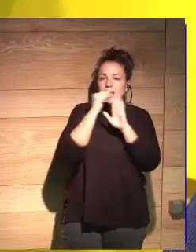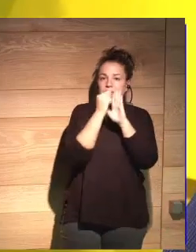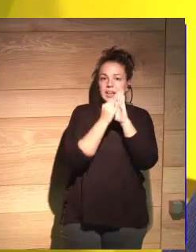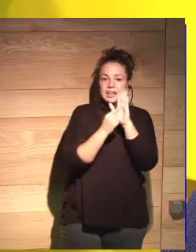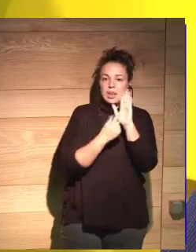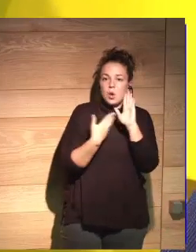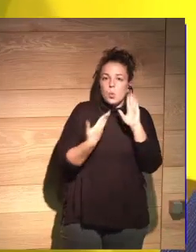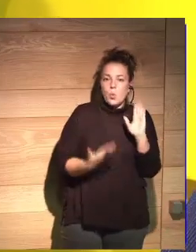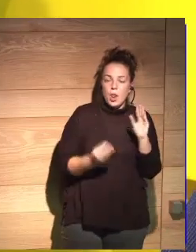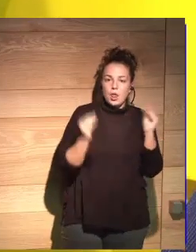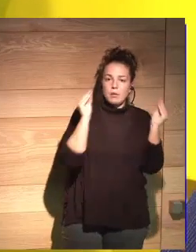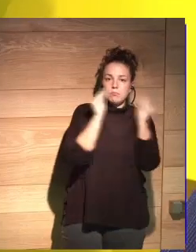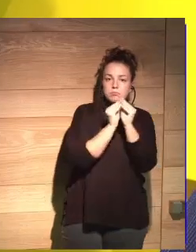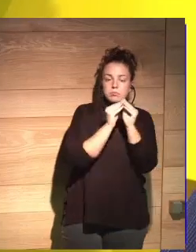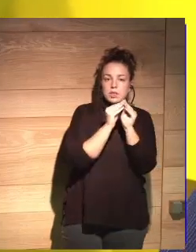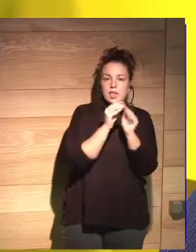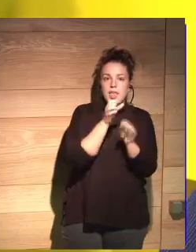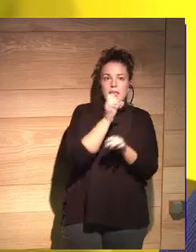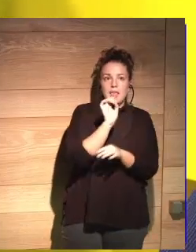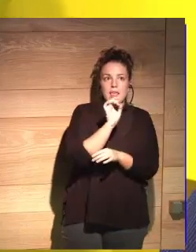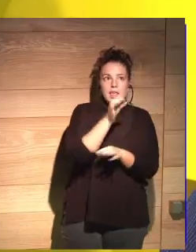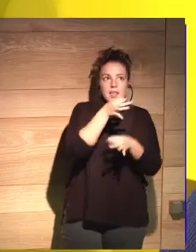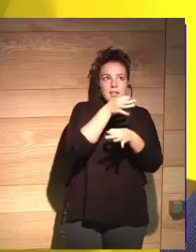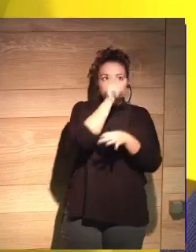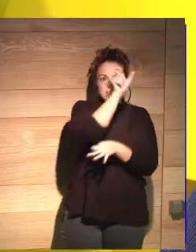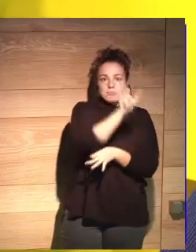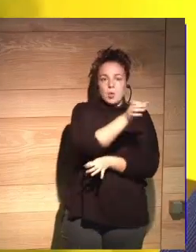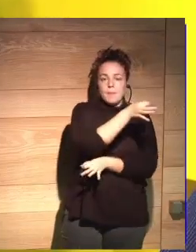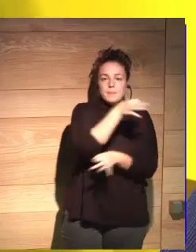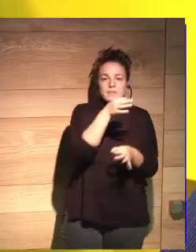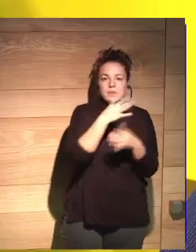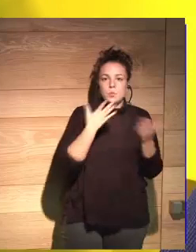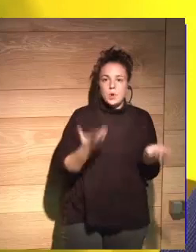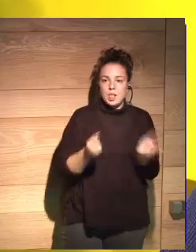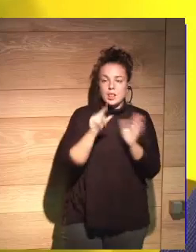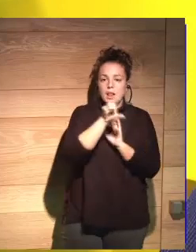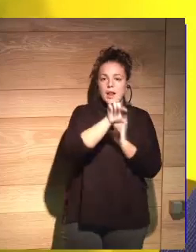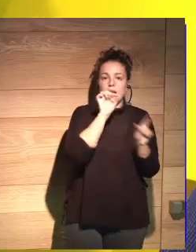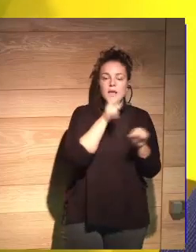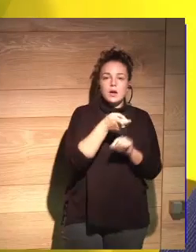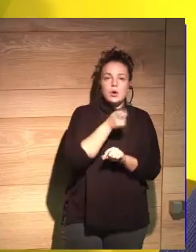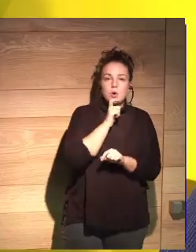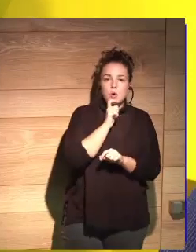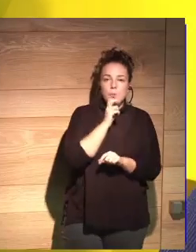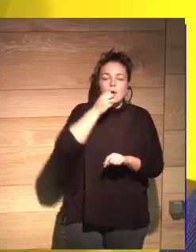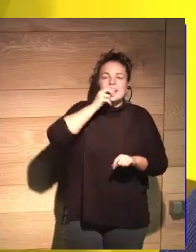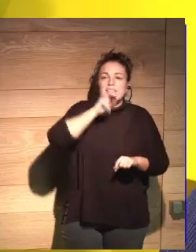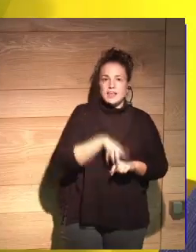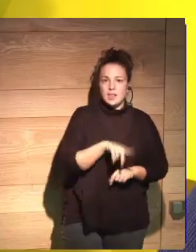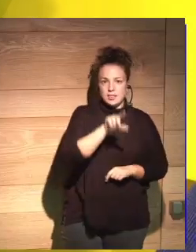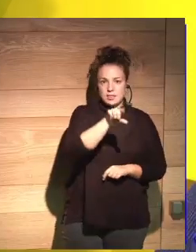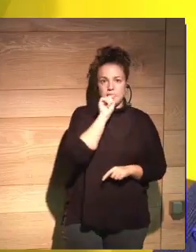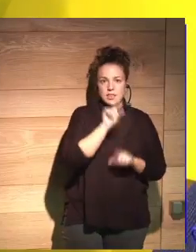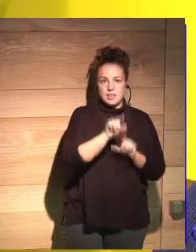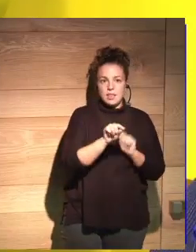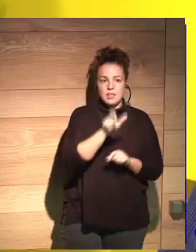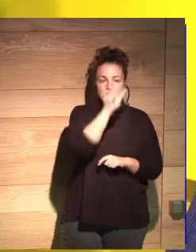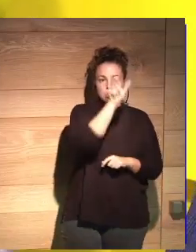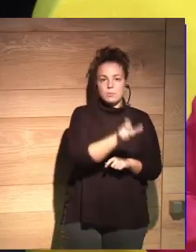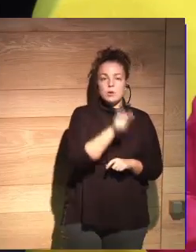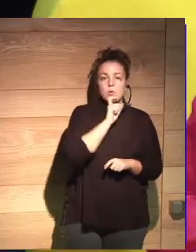according to what criteria? What's the ideal of a human being? How will we decide how a human being, and who will decide